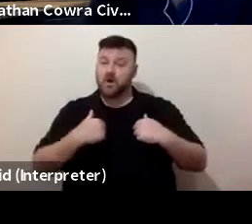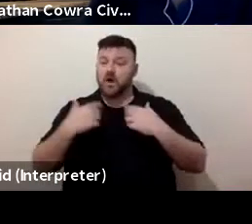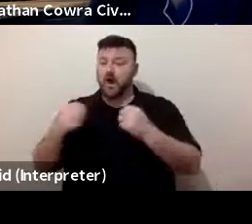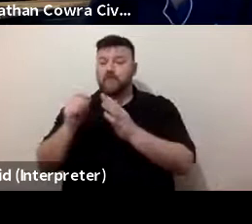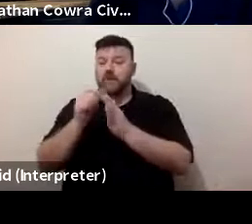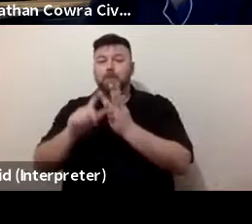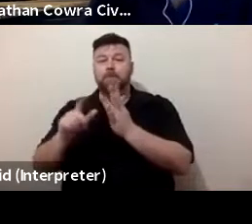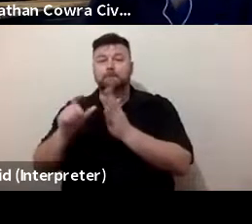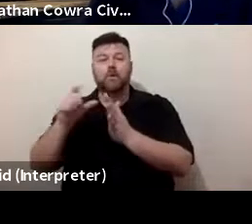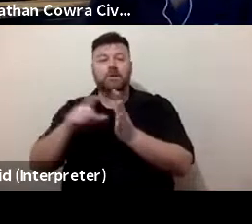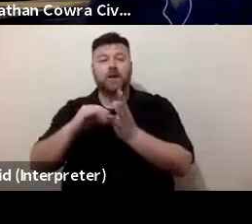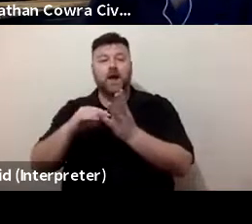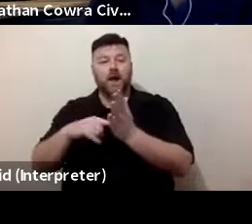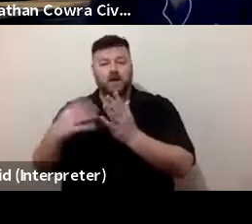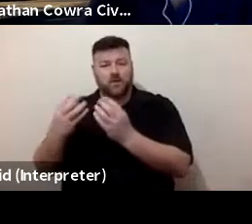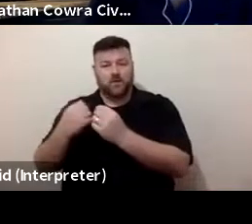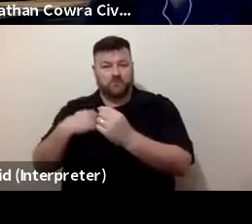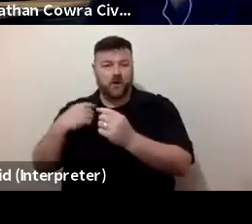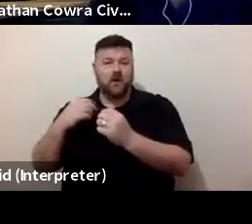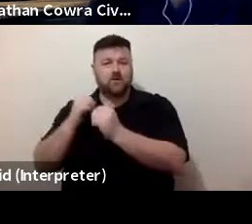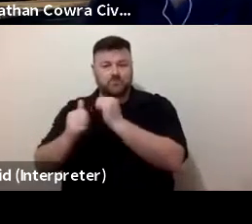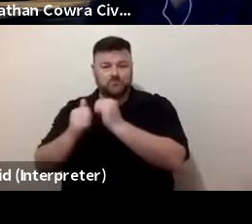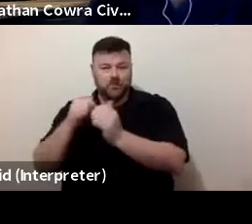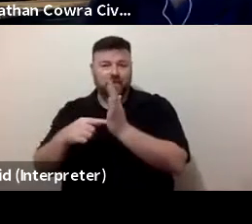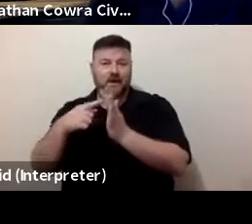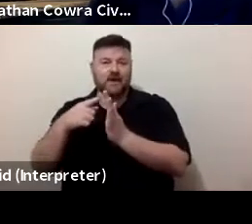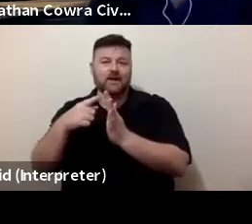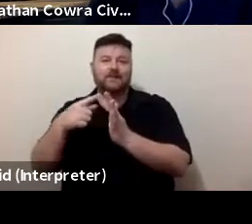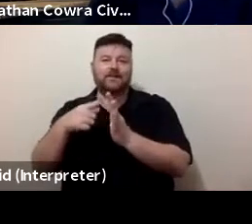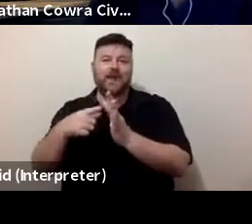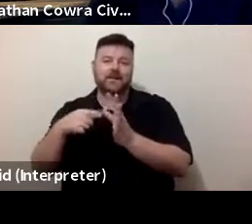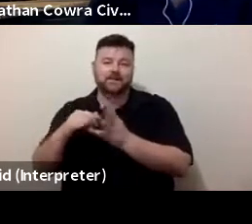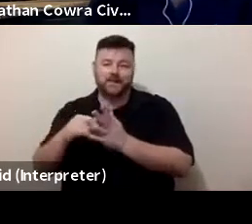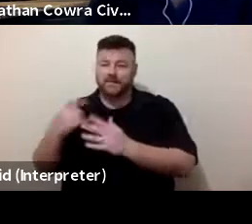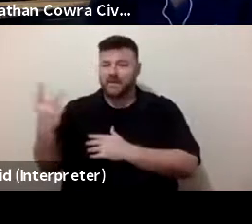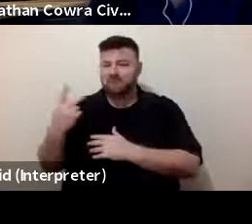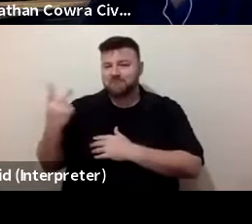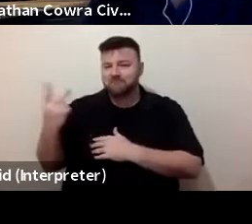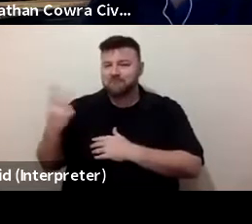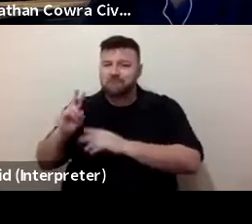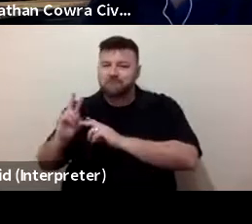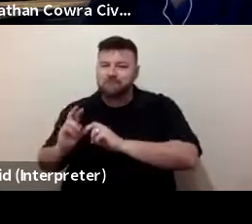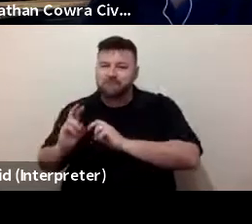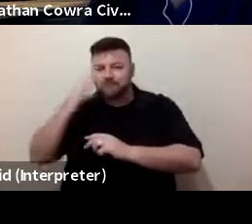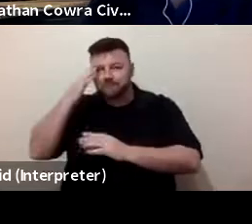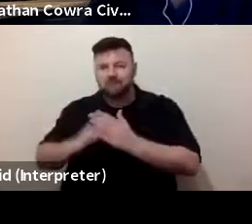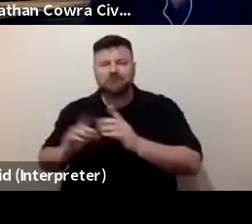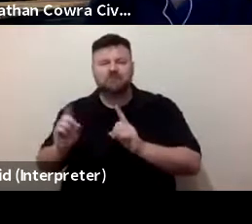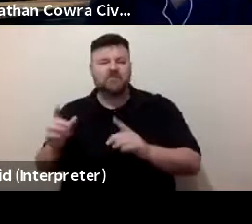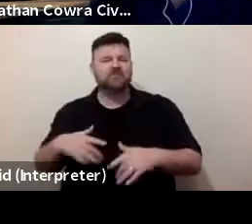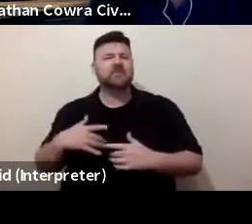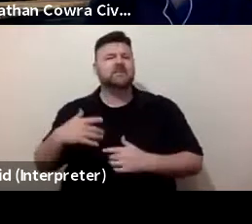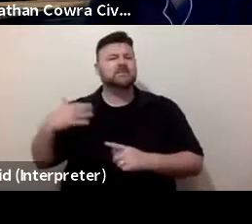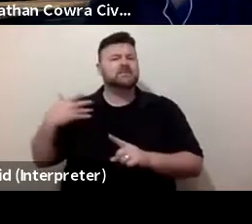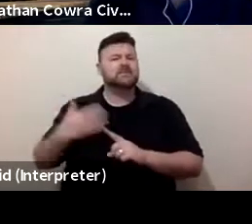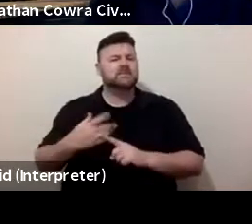with my brother, Texas. And one of the things that we've been sort of experiencing over the like 18 months